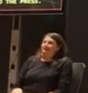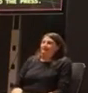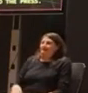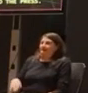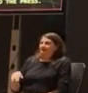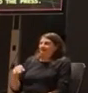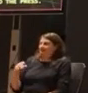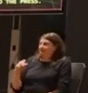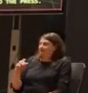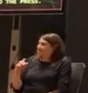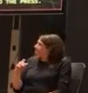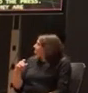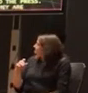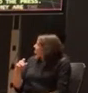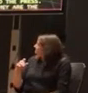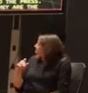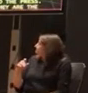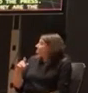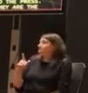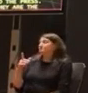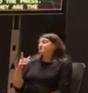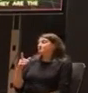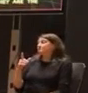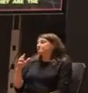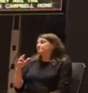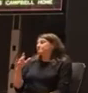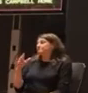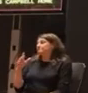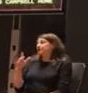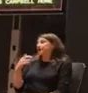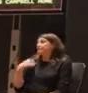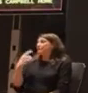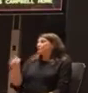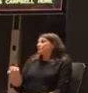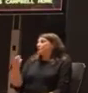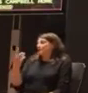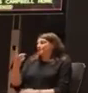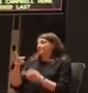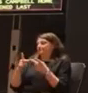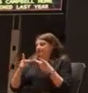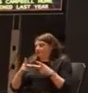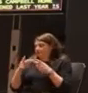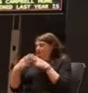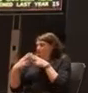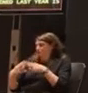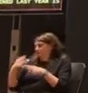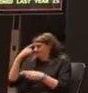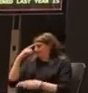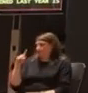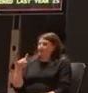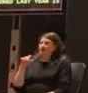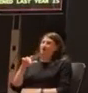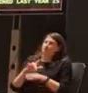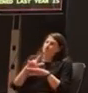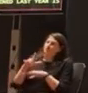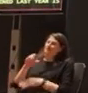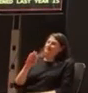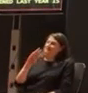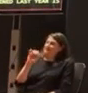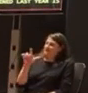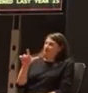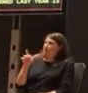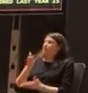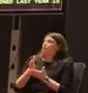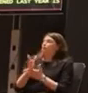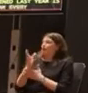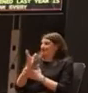on 22nd, opened last year, is named for an early civil rights leader